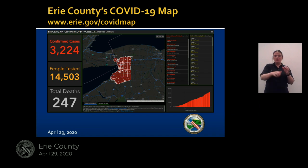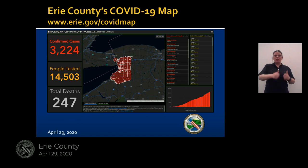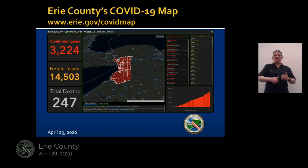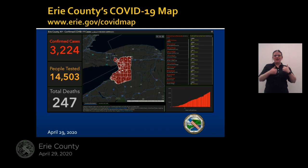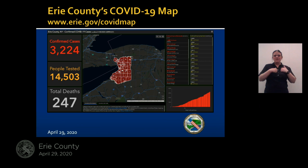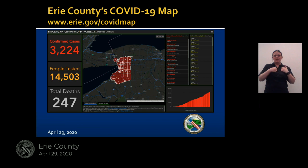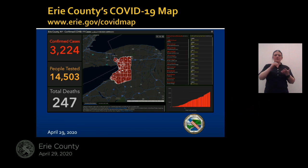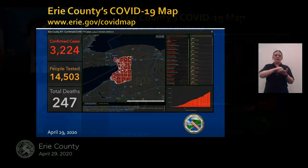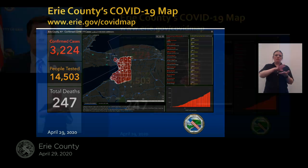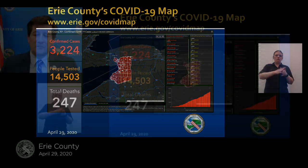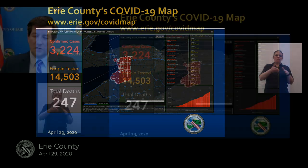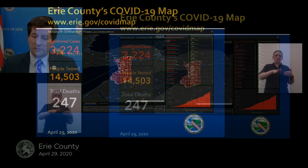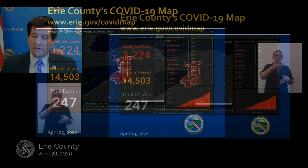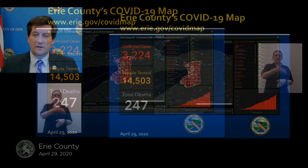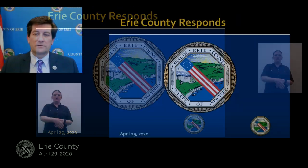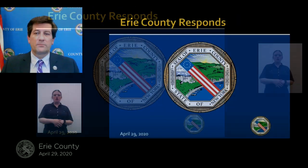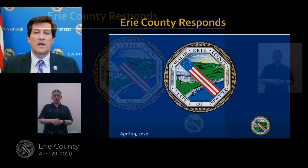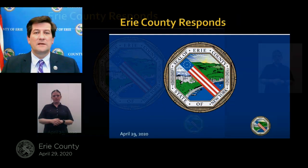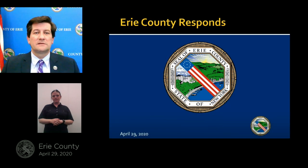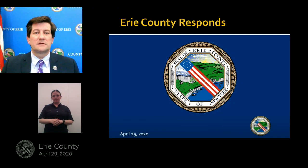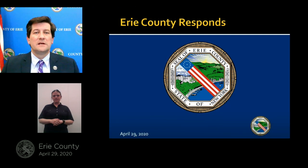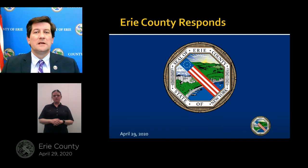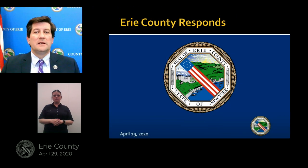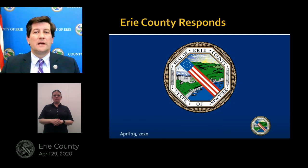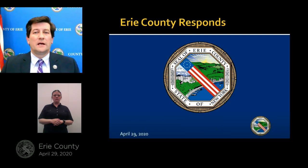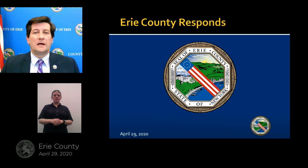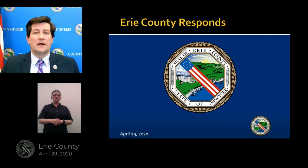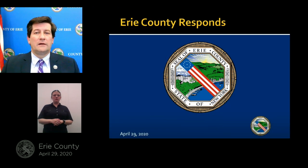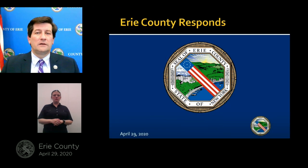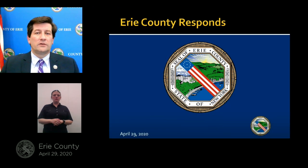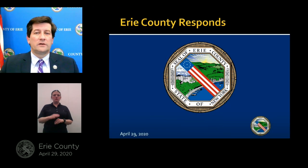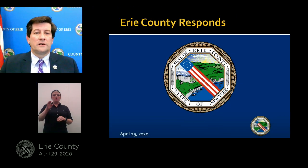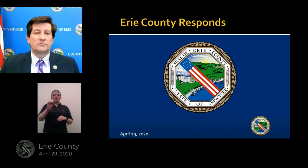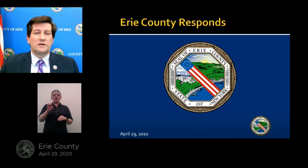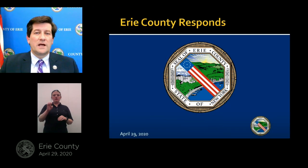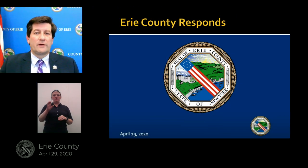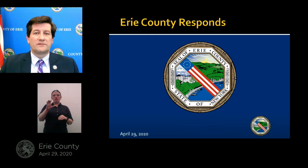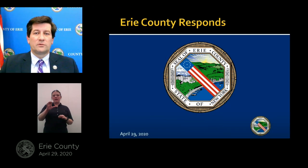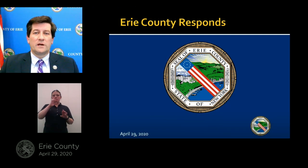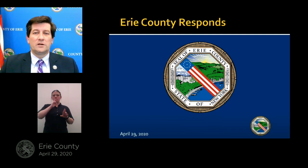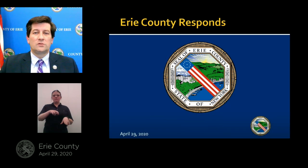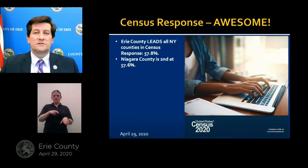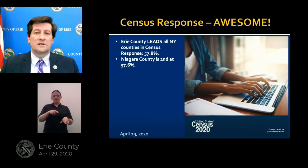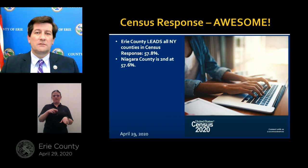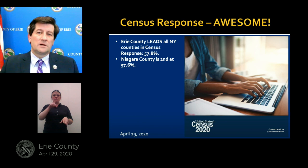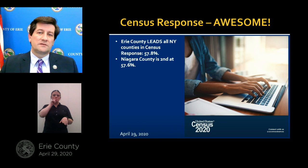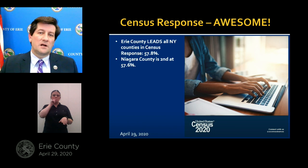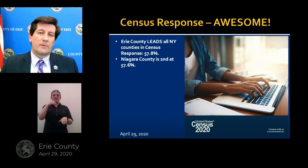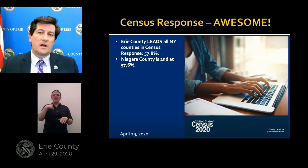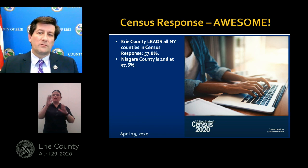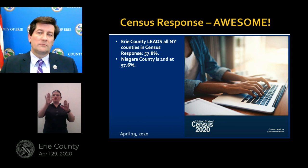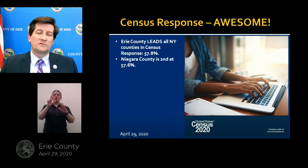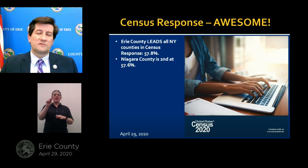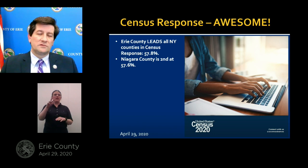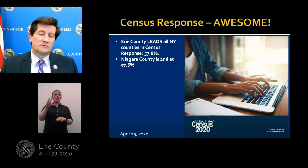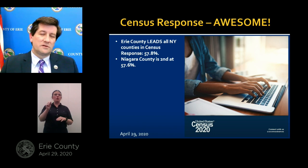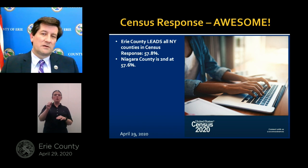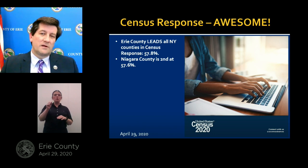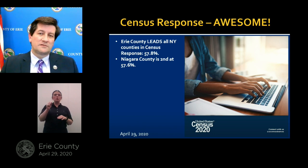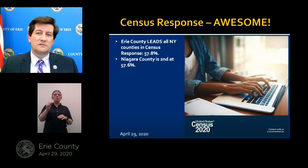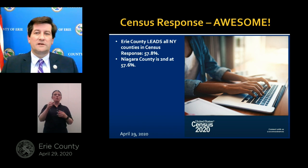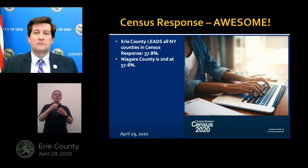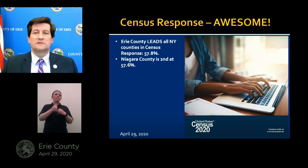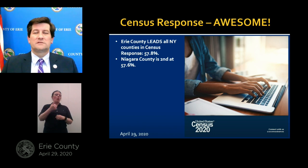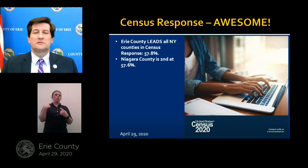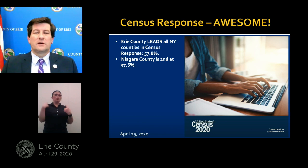death is recorded. Erie County responds. Earlier I tweeted out we have some great news that I wanted to talk about. Most of the news we talked